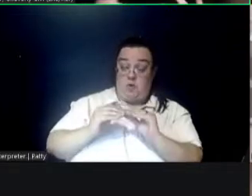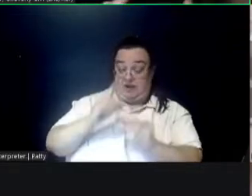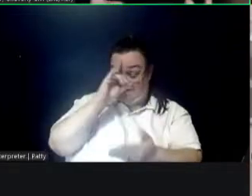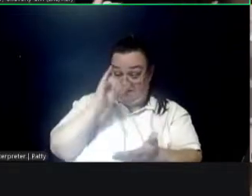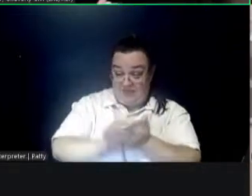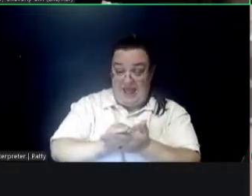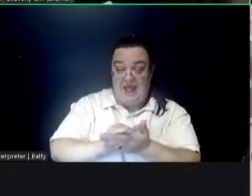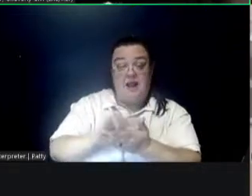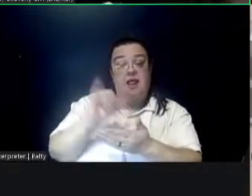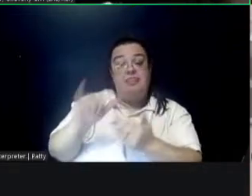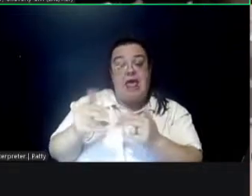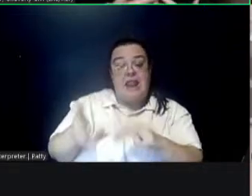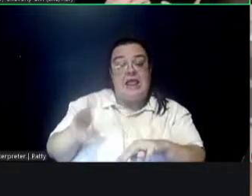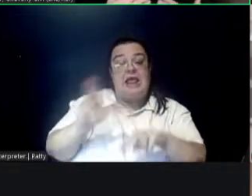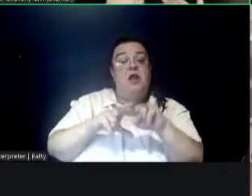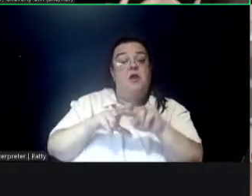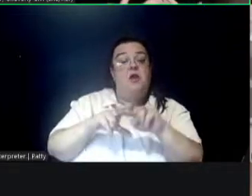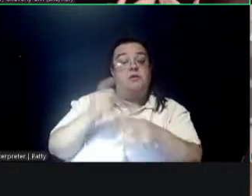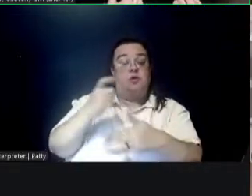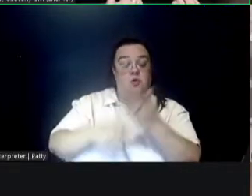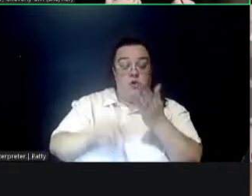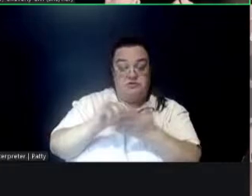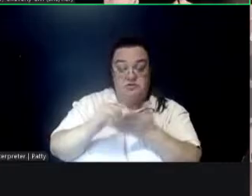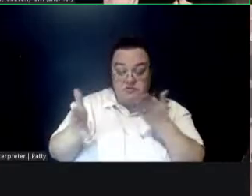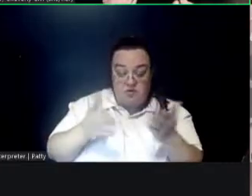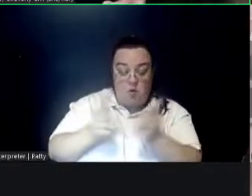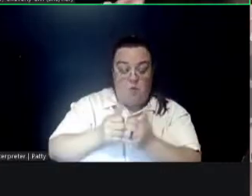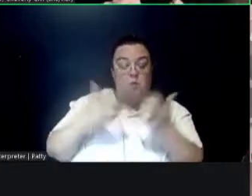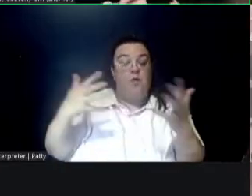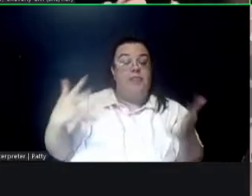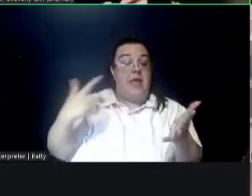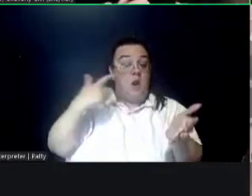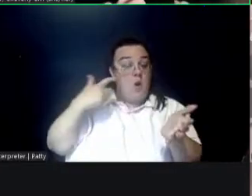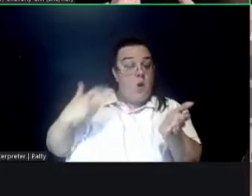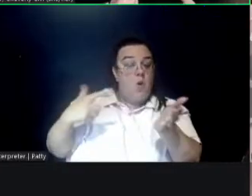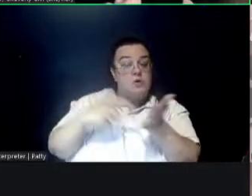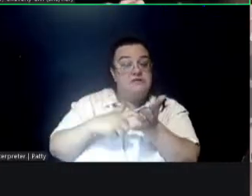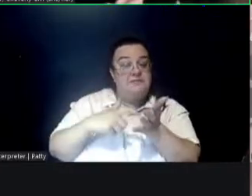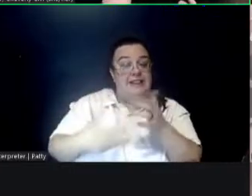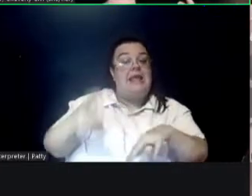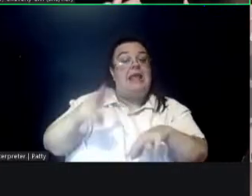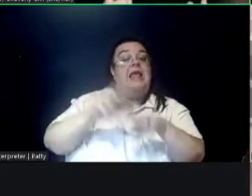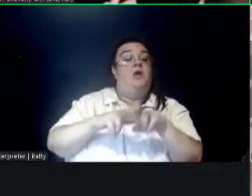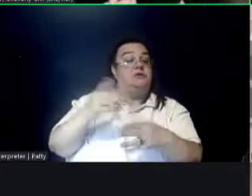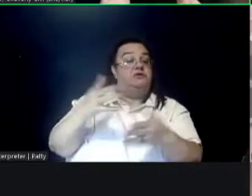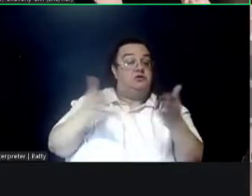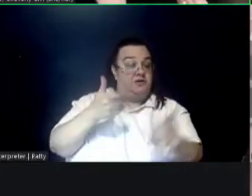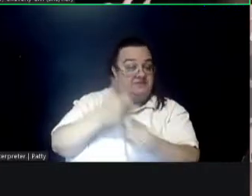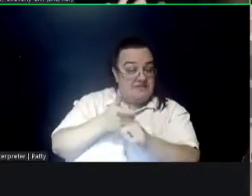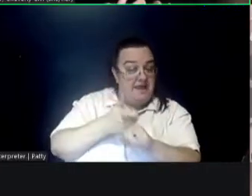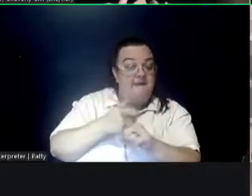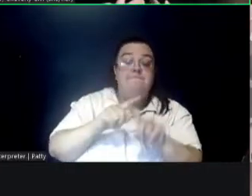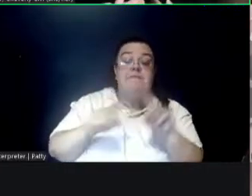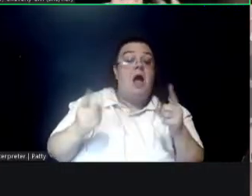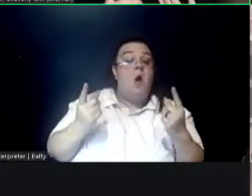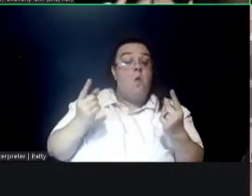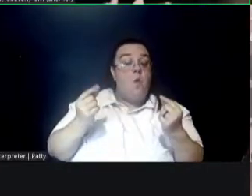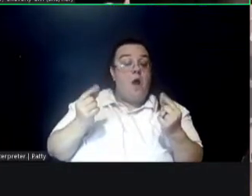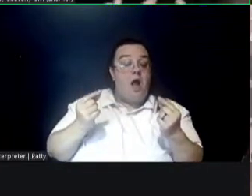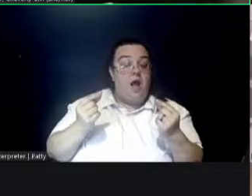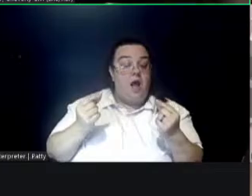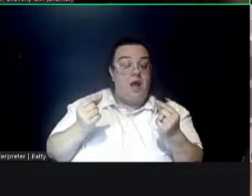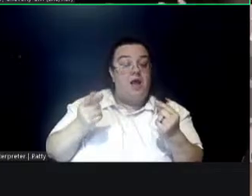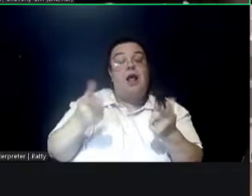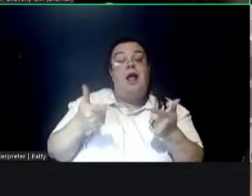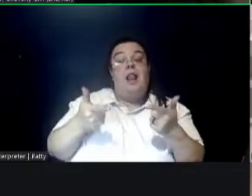the cost of those services without a noticeable increase in the service itself. But what it does is it allows us to live out